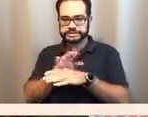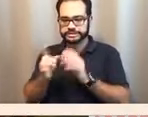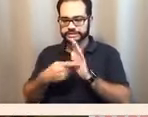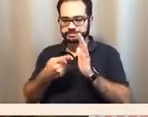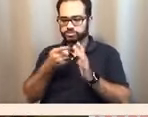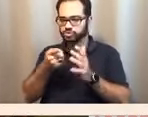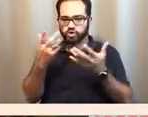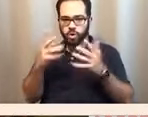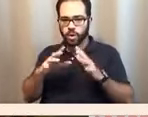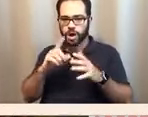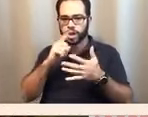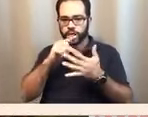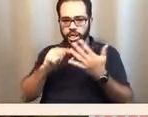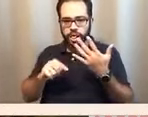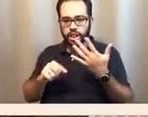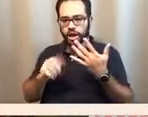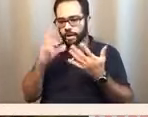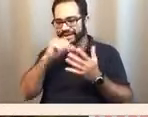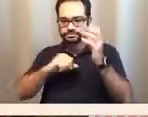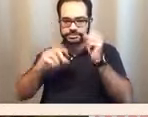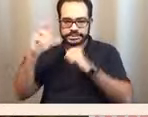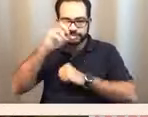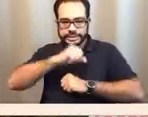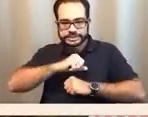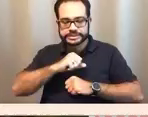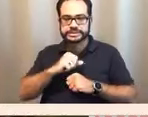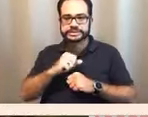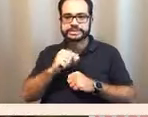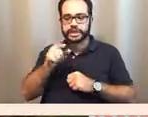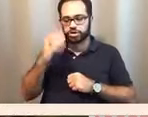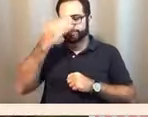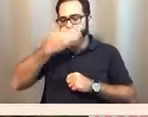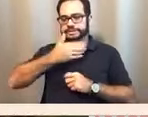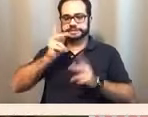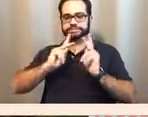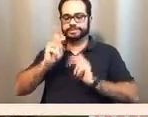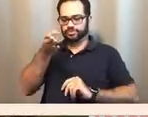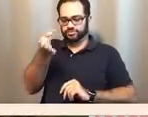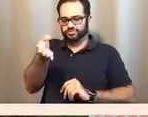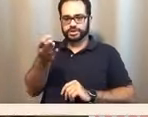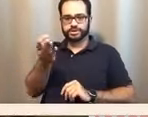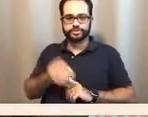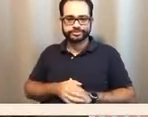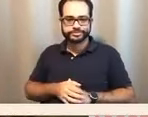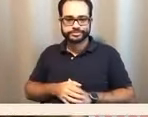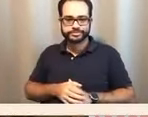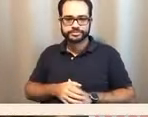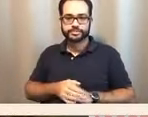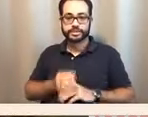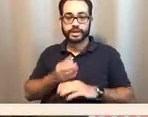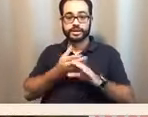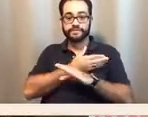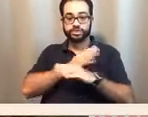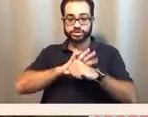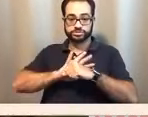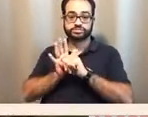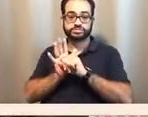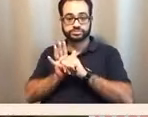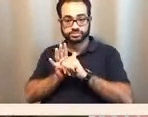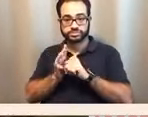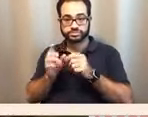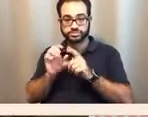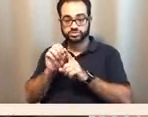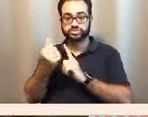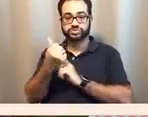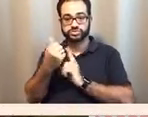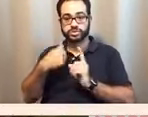things that you miss the very people that are right in front of you. Before this COVID situation, we spent a lot of